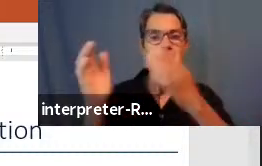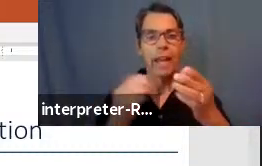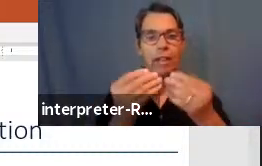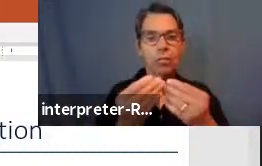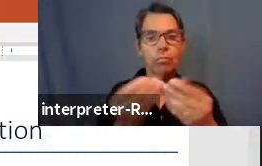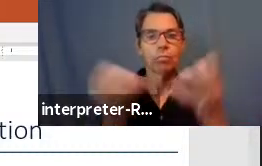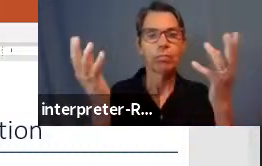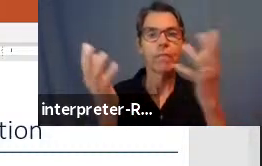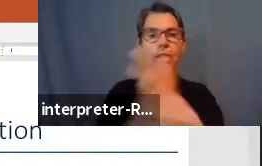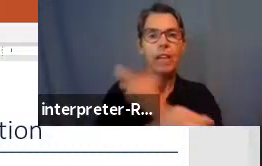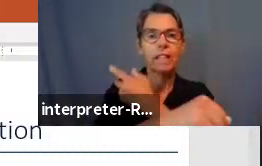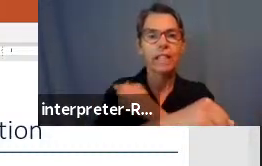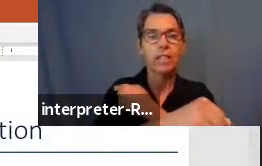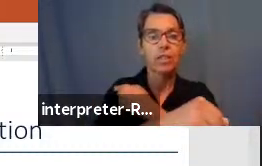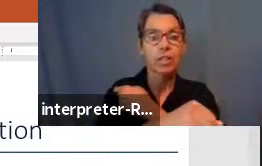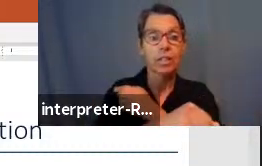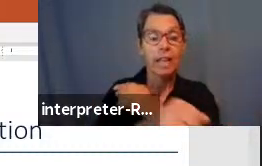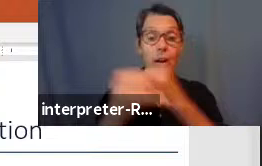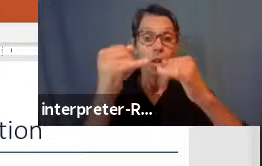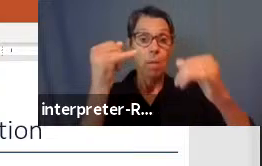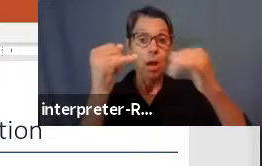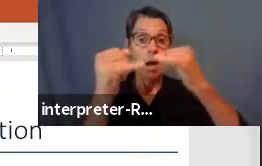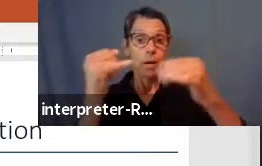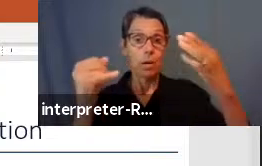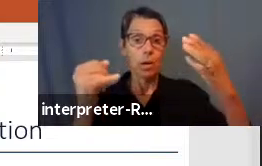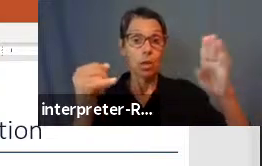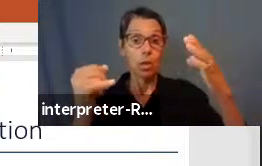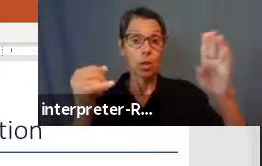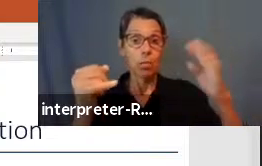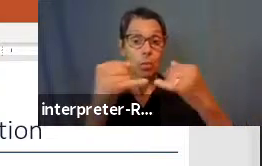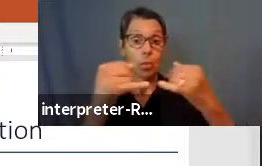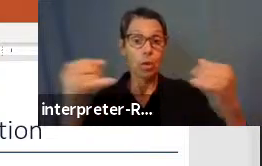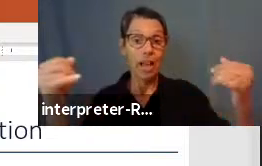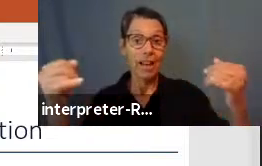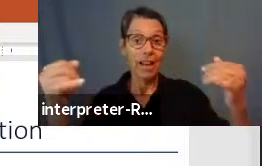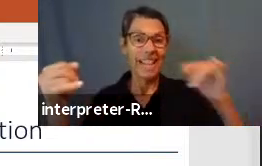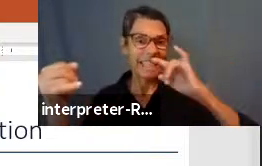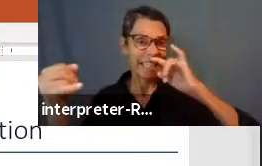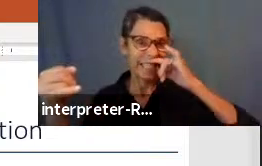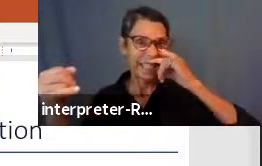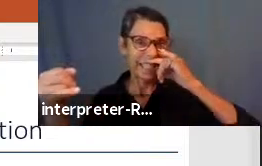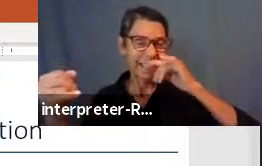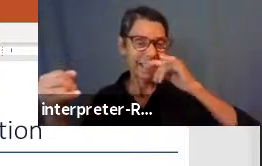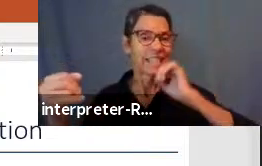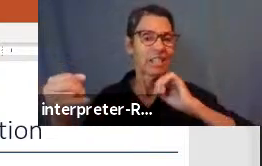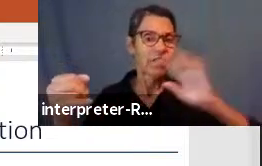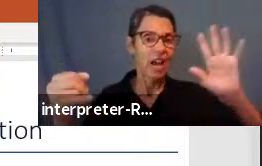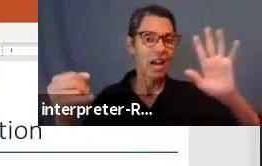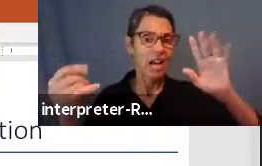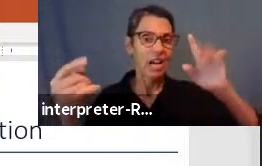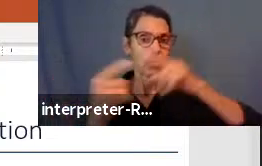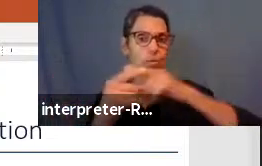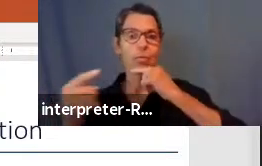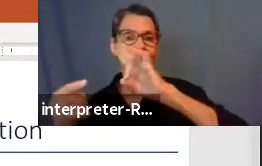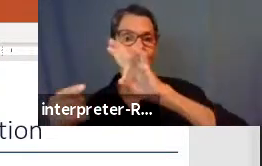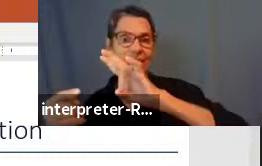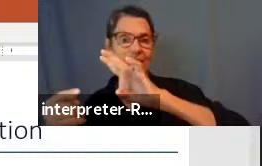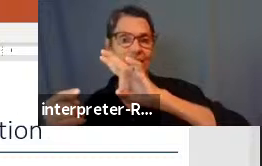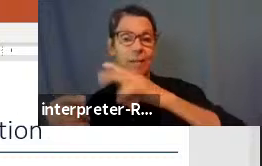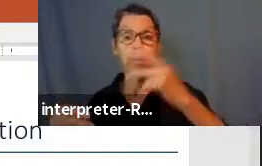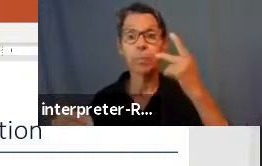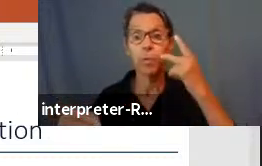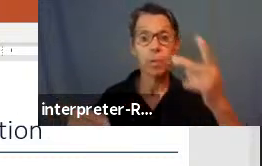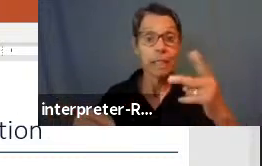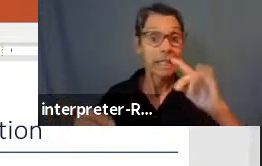blue line at the bottom is the rate of vaccination in kids age 5 to 17. What we've seen is the vaccination rate